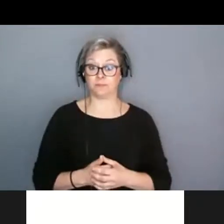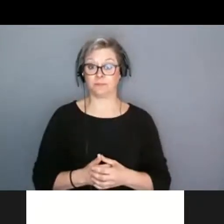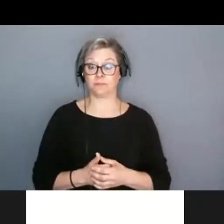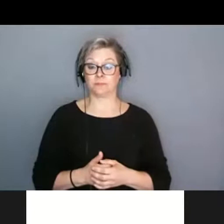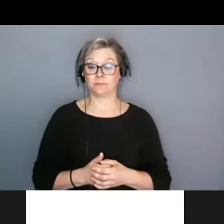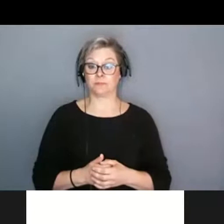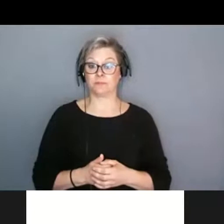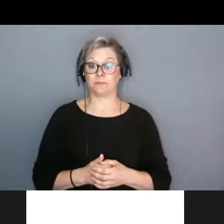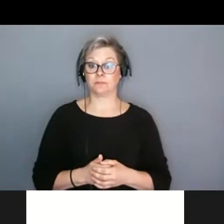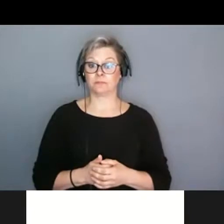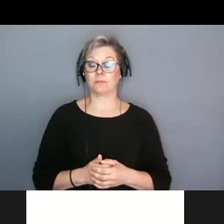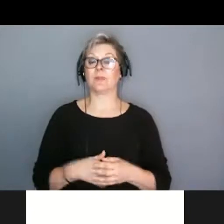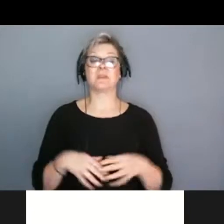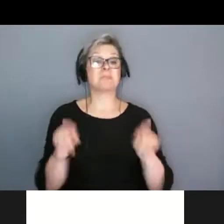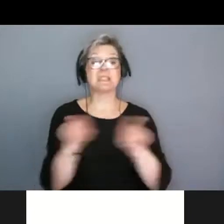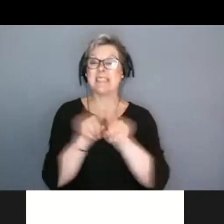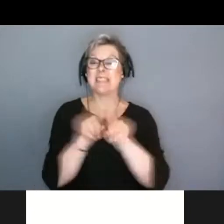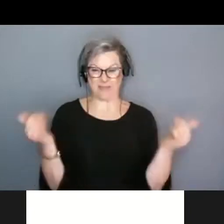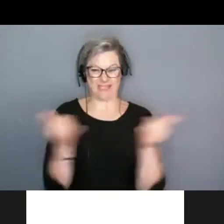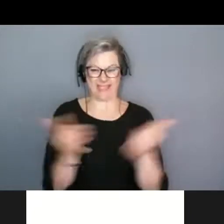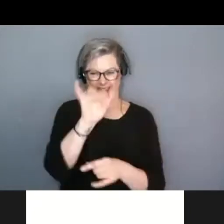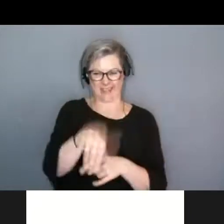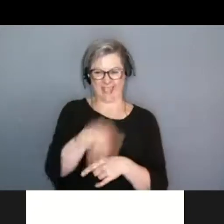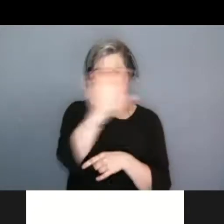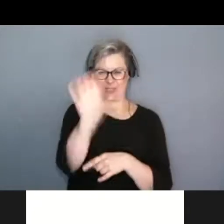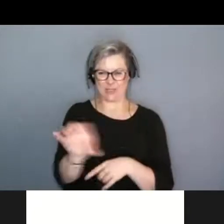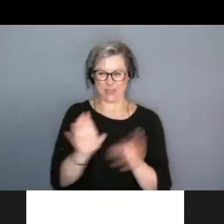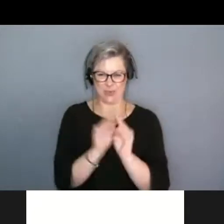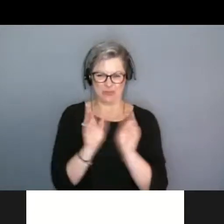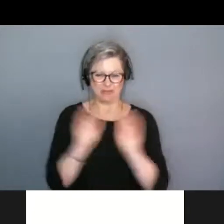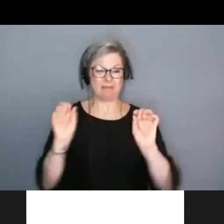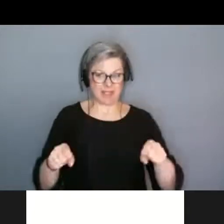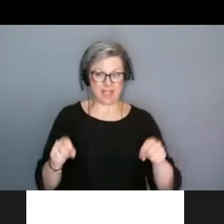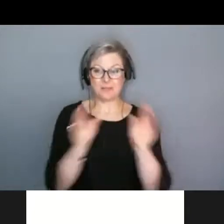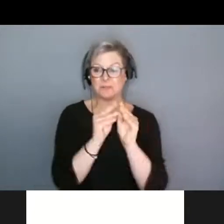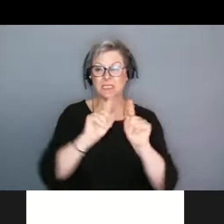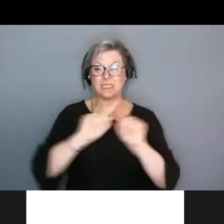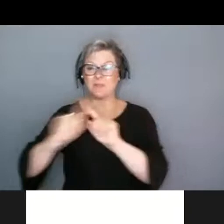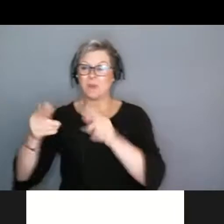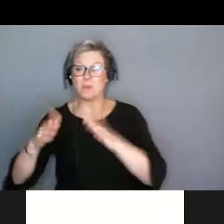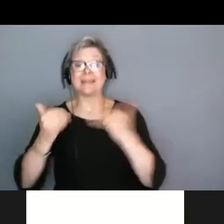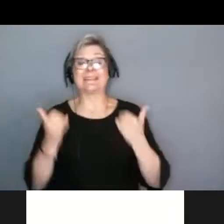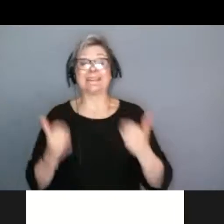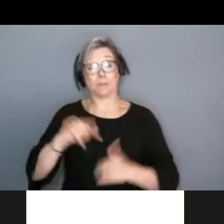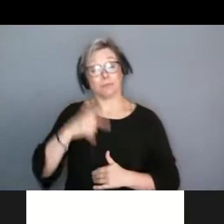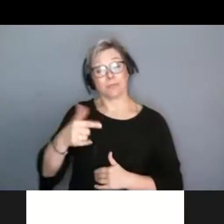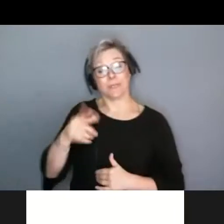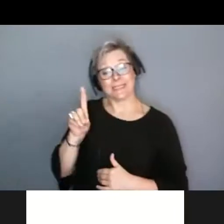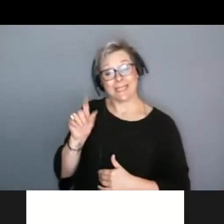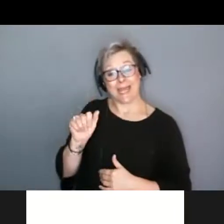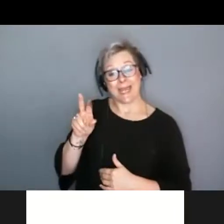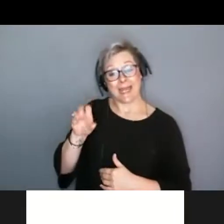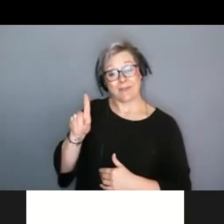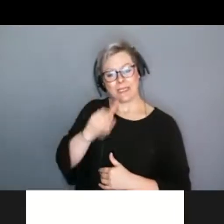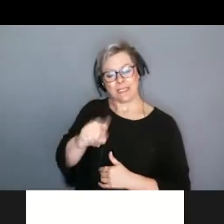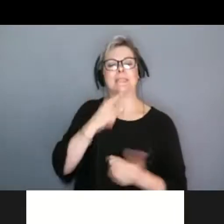today. So those are the different ways that we can meet. And David's going to walk you through how to organize an